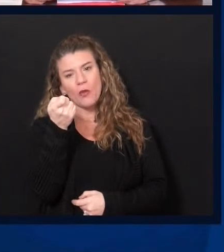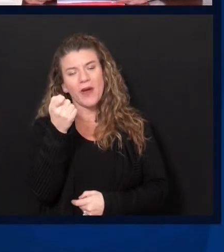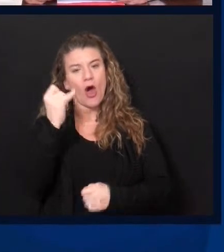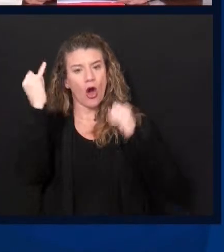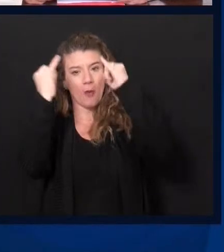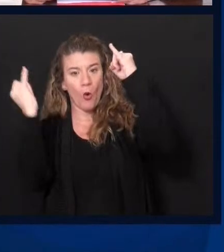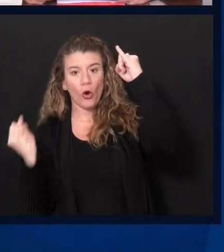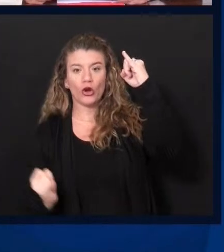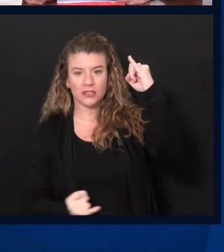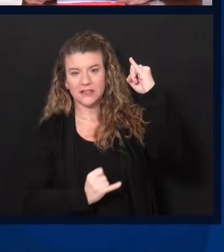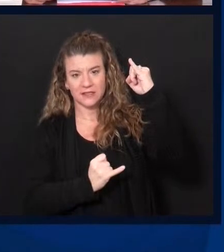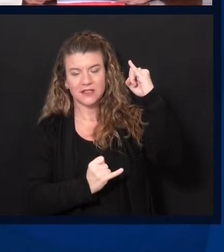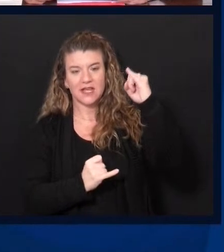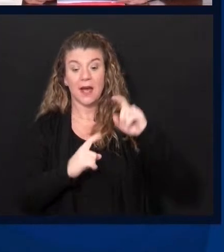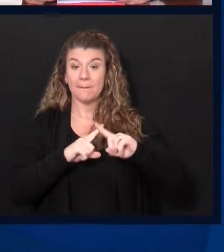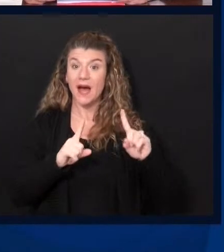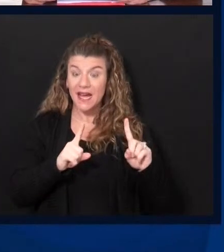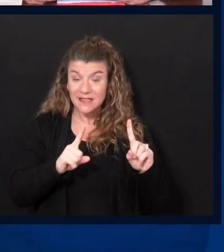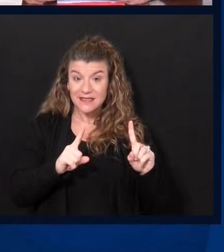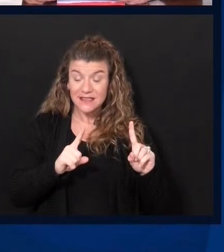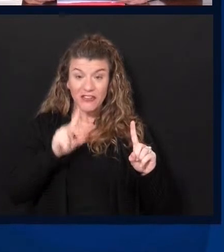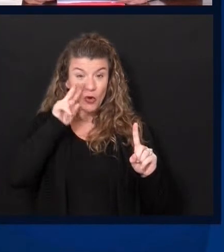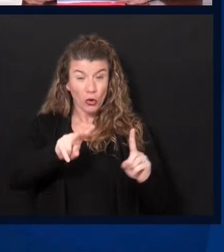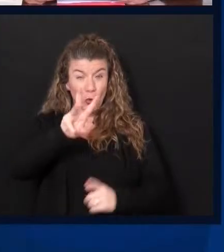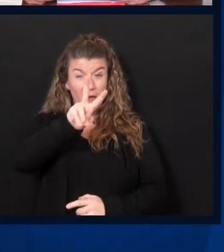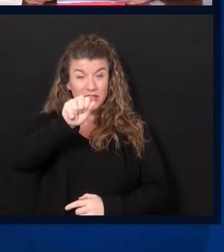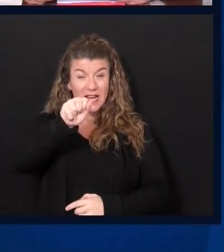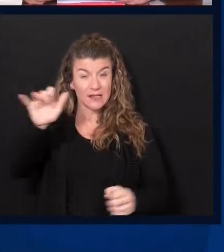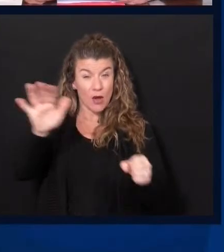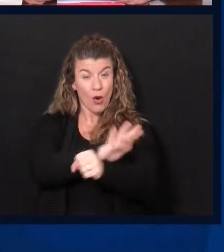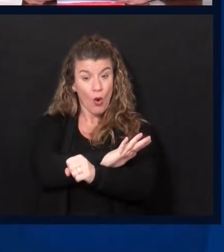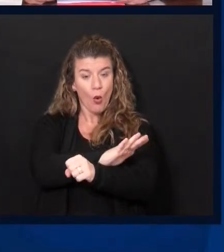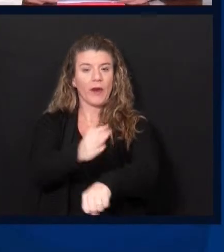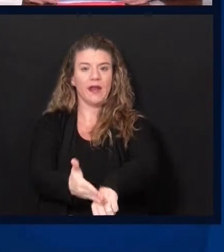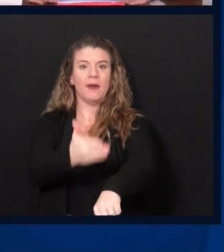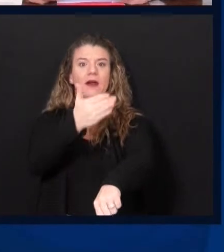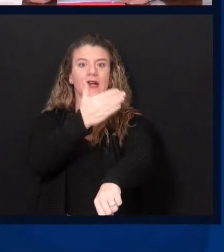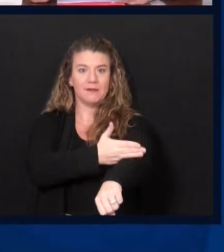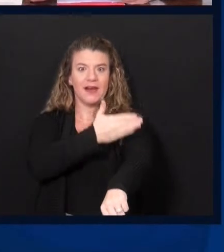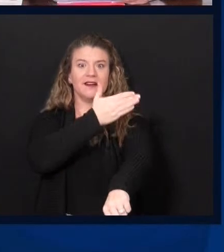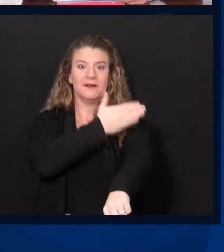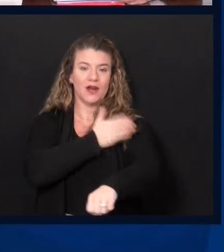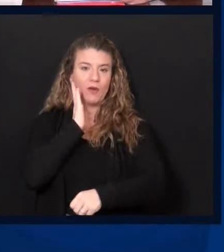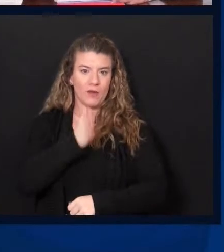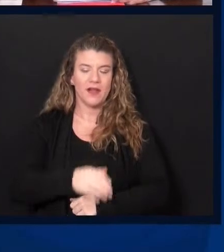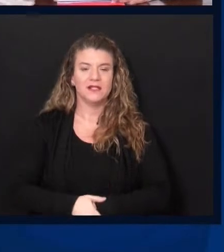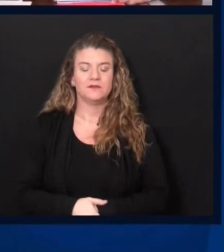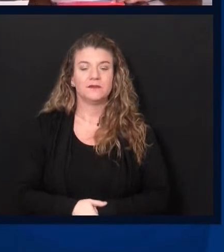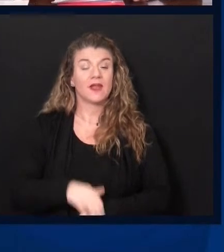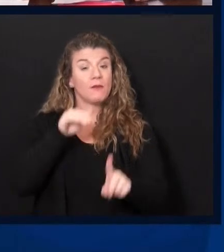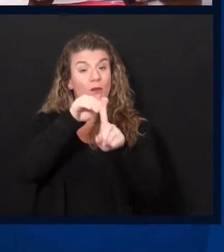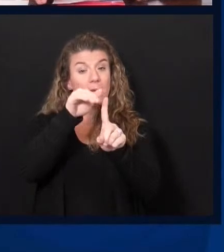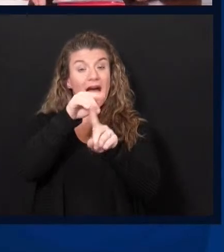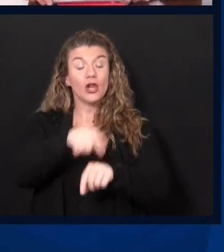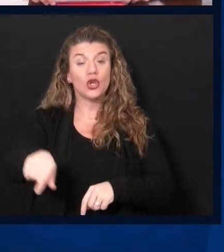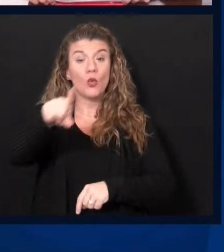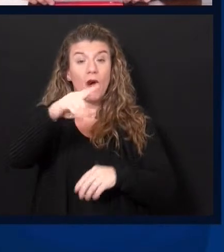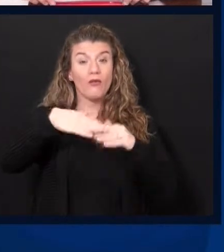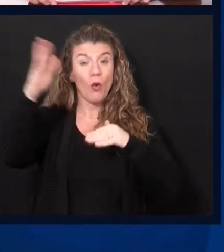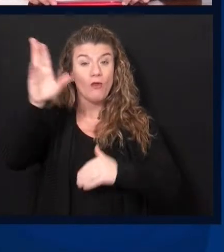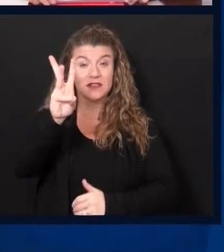border counties, but West Virginia is getting better and better. I remind all those that are